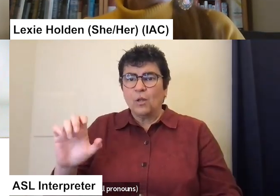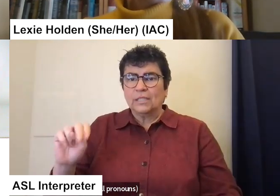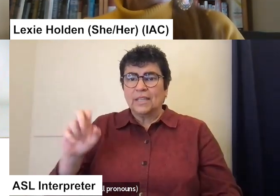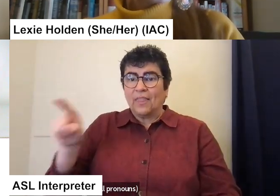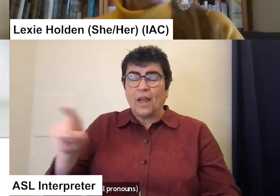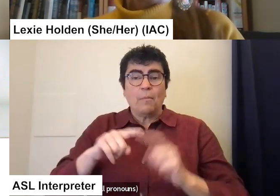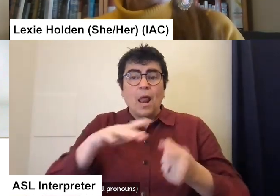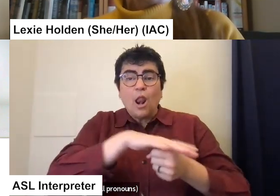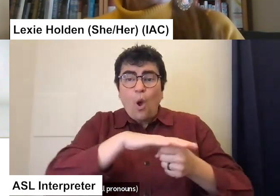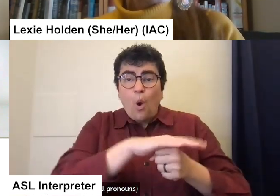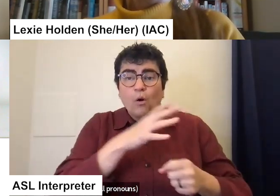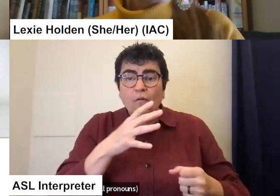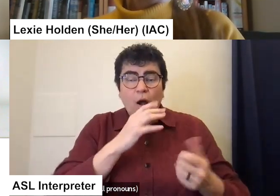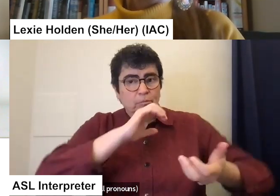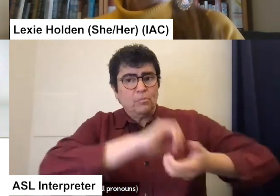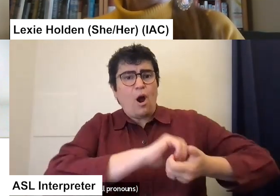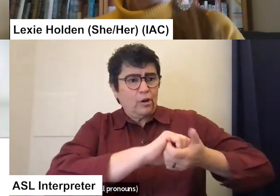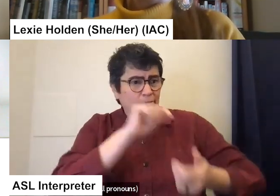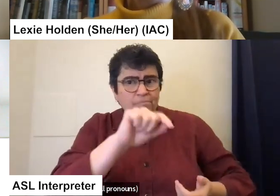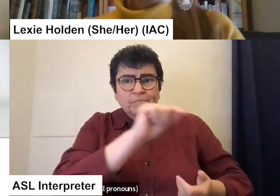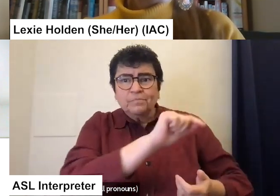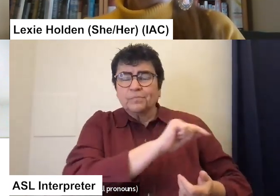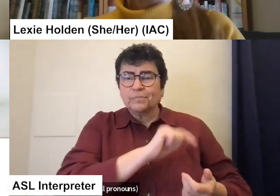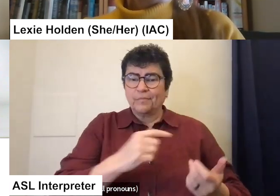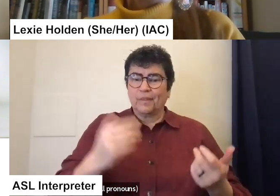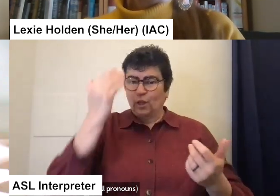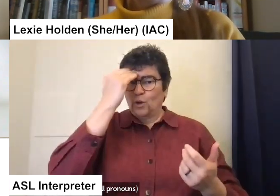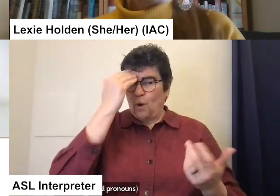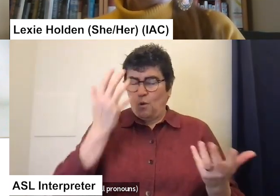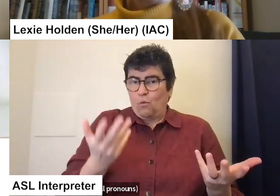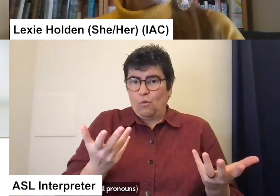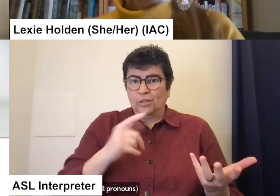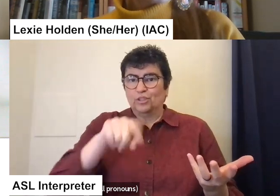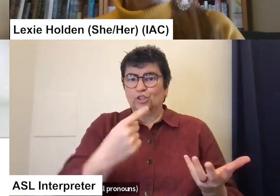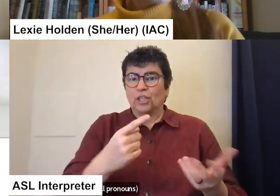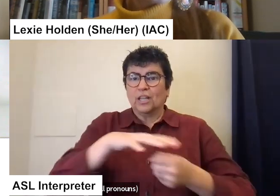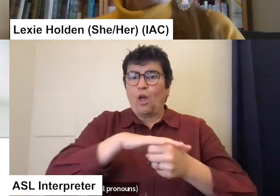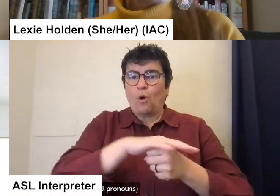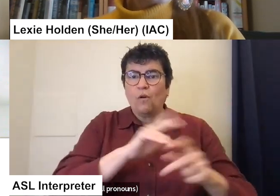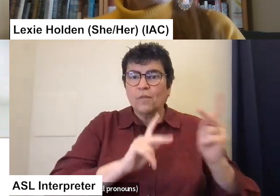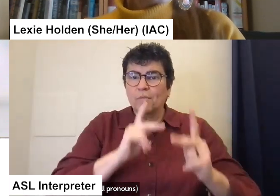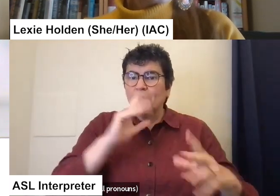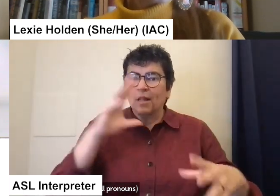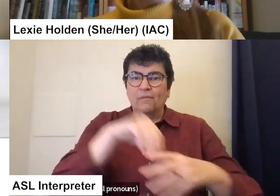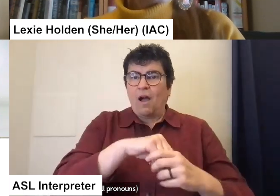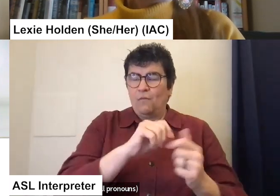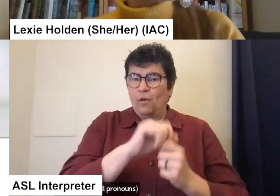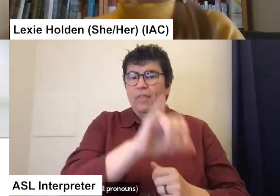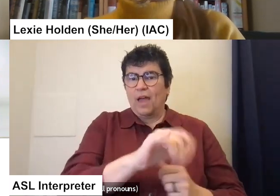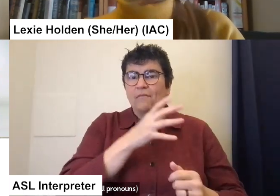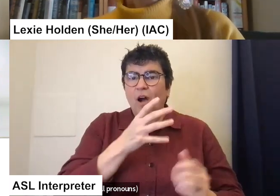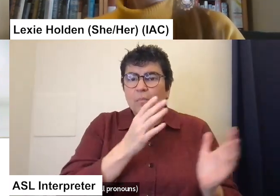farms, local farms that that just local folks are involved with it.